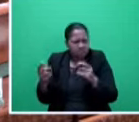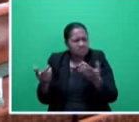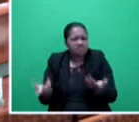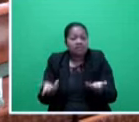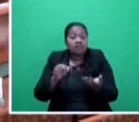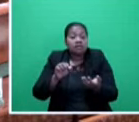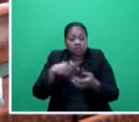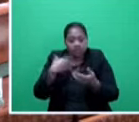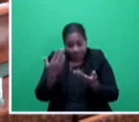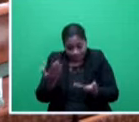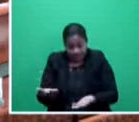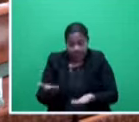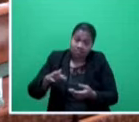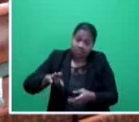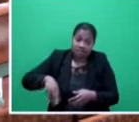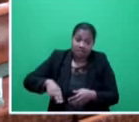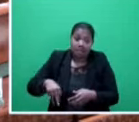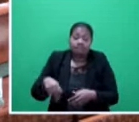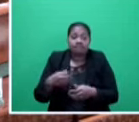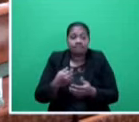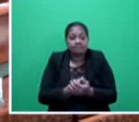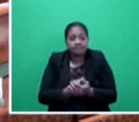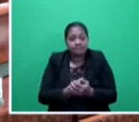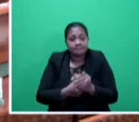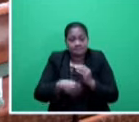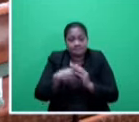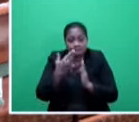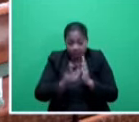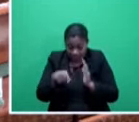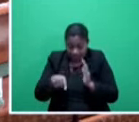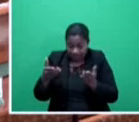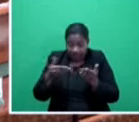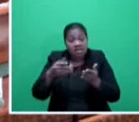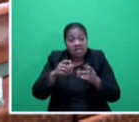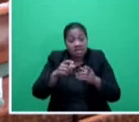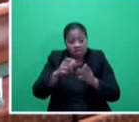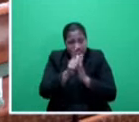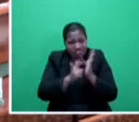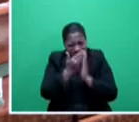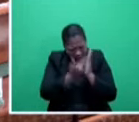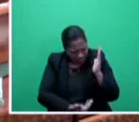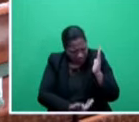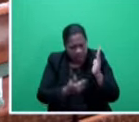Honourable Members, the Legislature, through the Domestic Violence Act